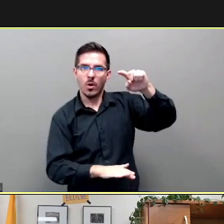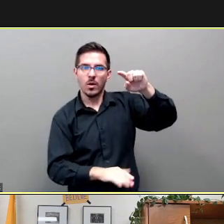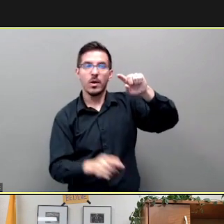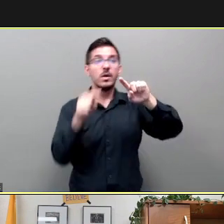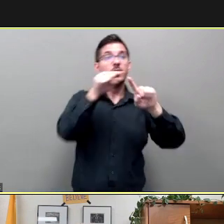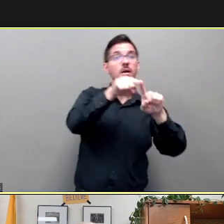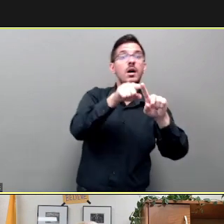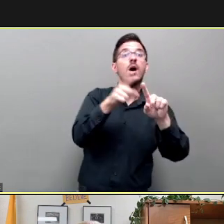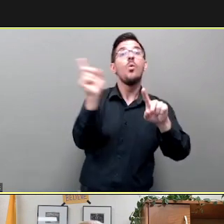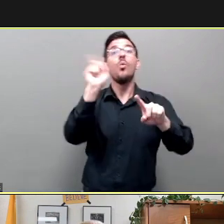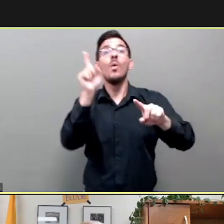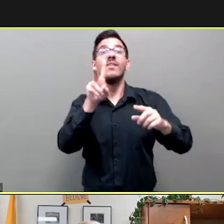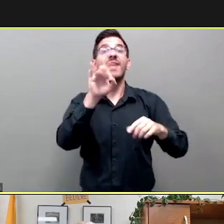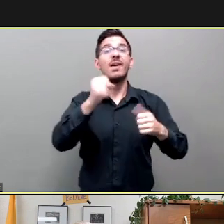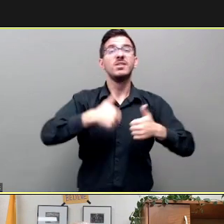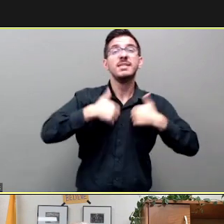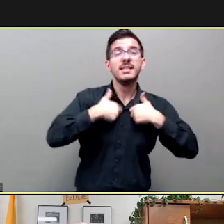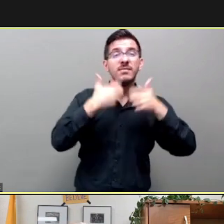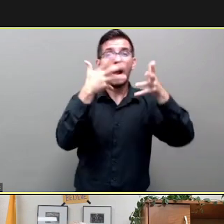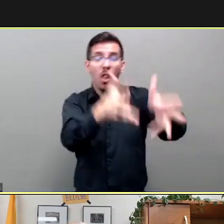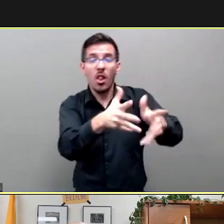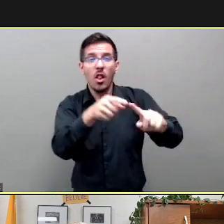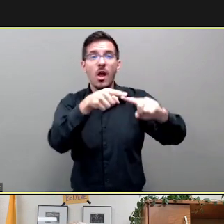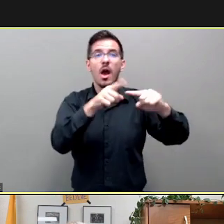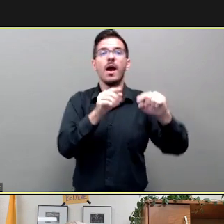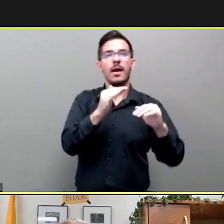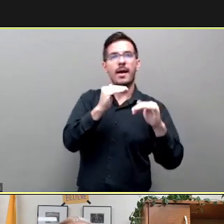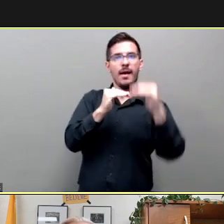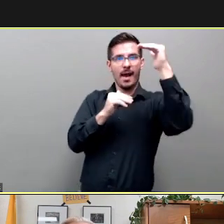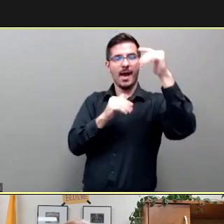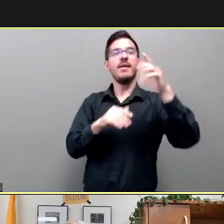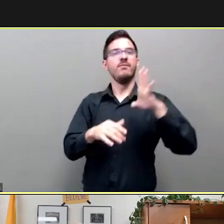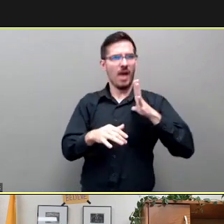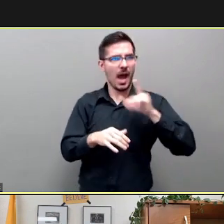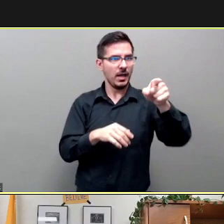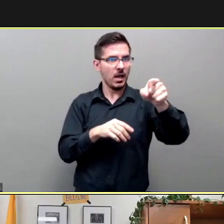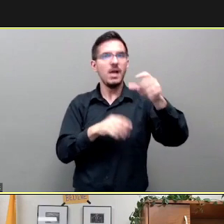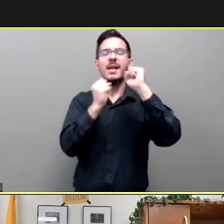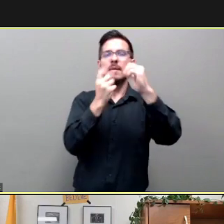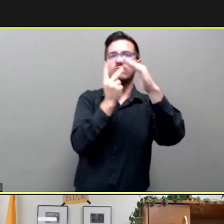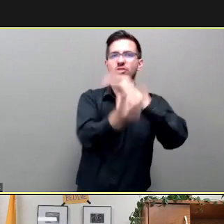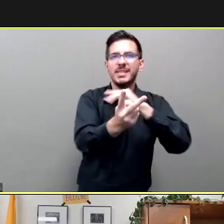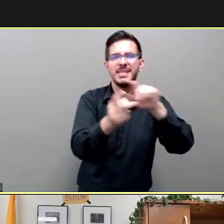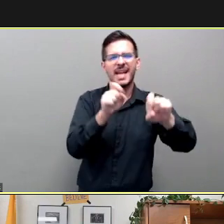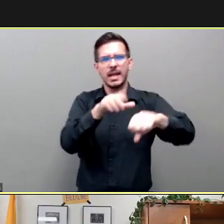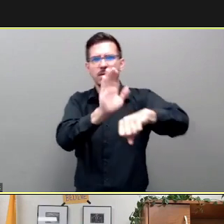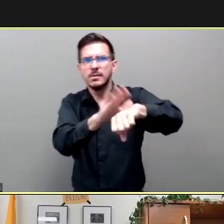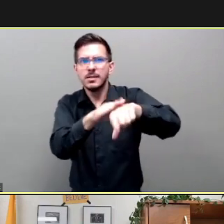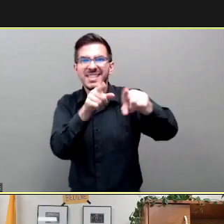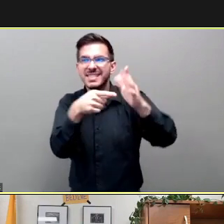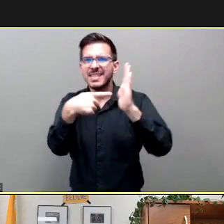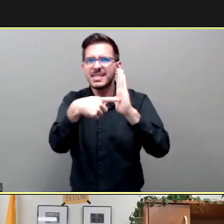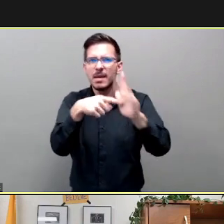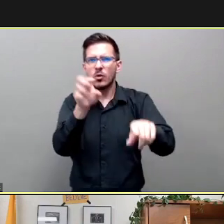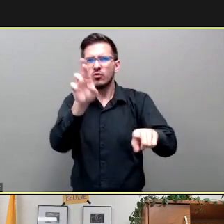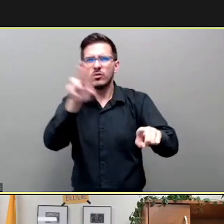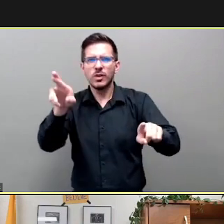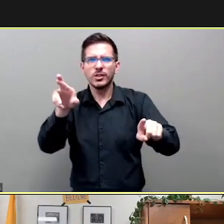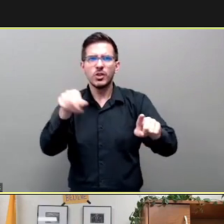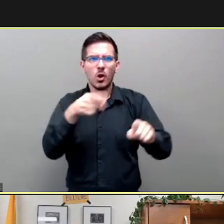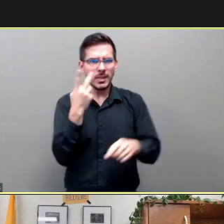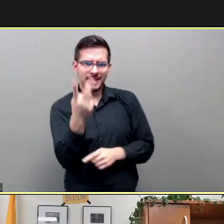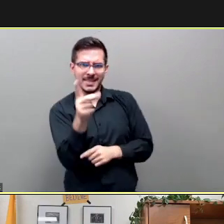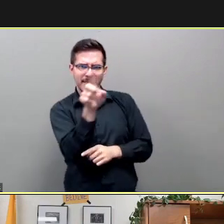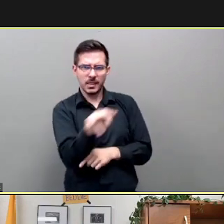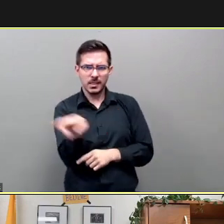systems. And for example, we can say, hey, Rio Rancho, in this example, back on May 4th, it